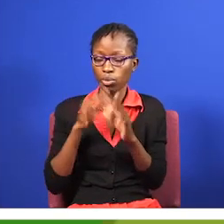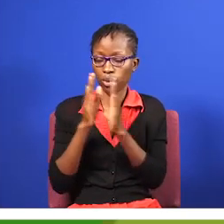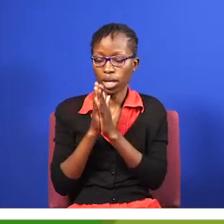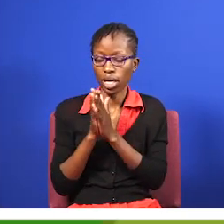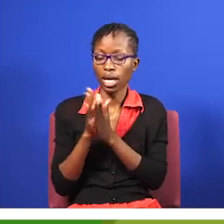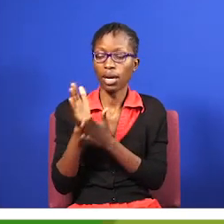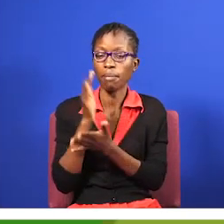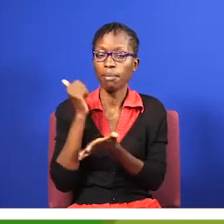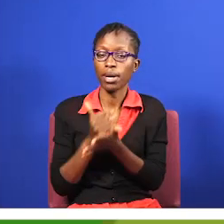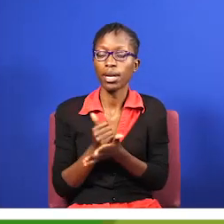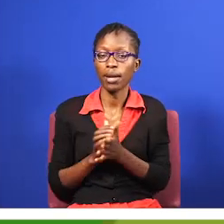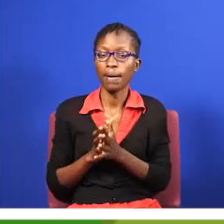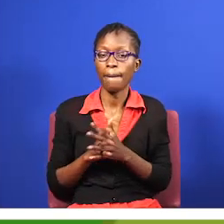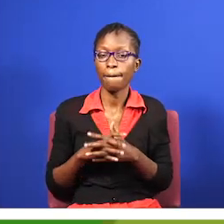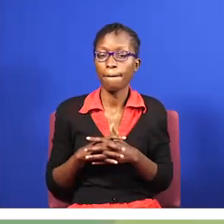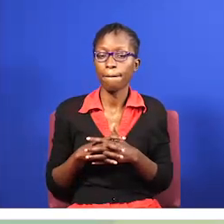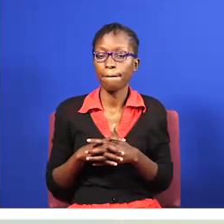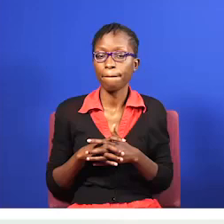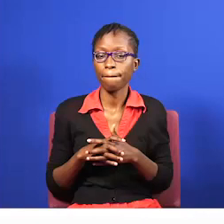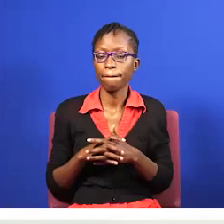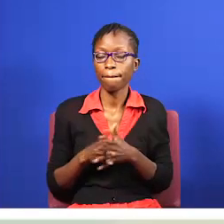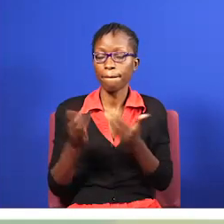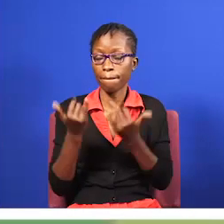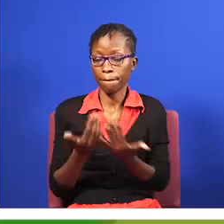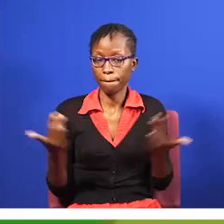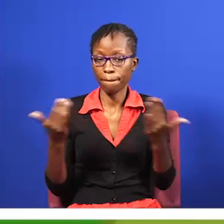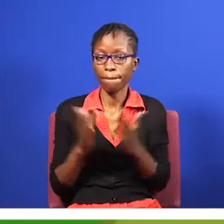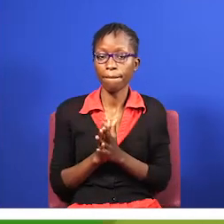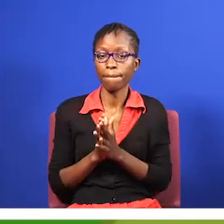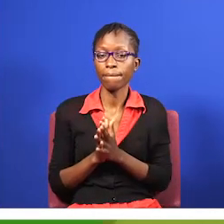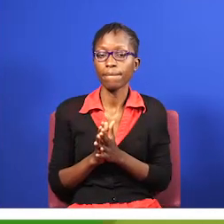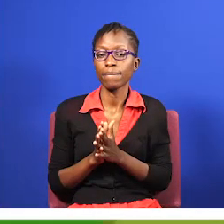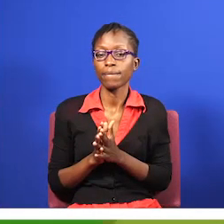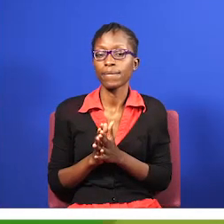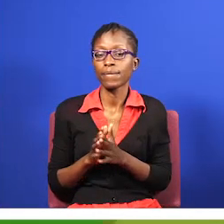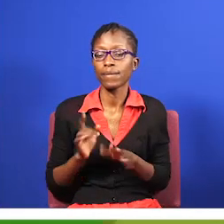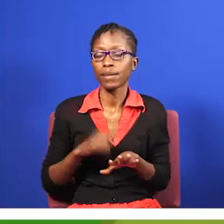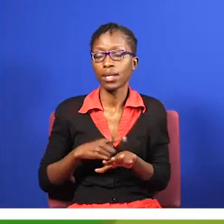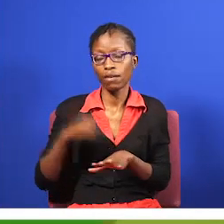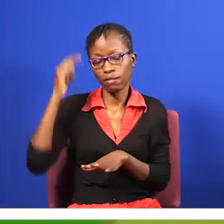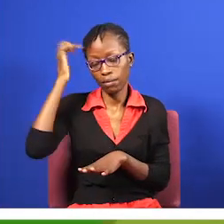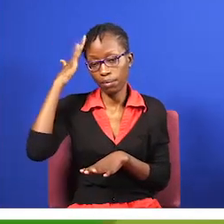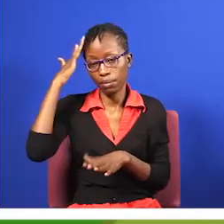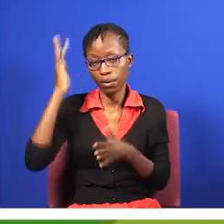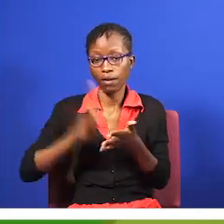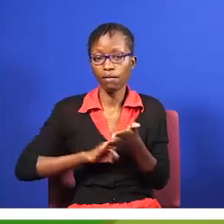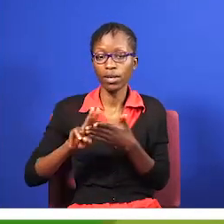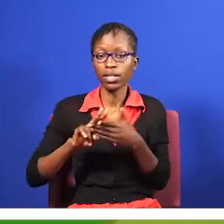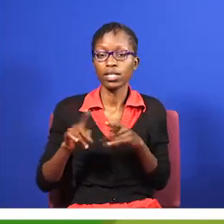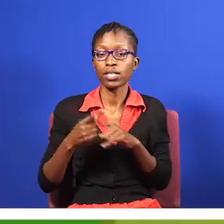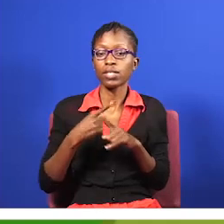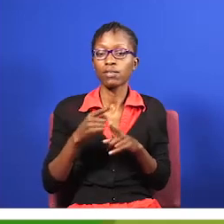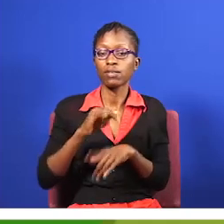name we pray. Amen. Amen. Now, children, it's time for our memory verse.